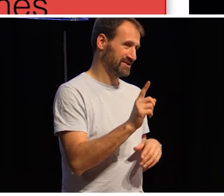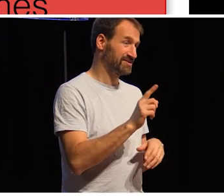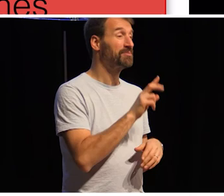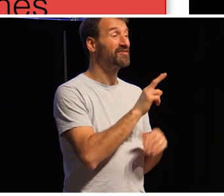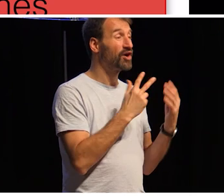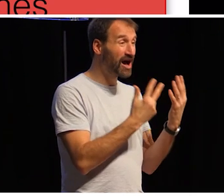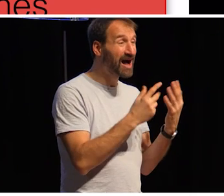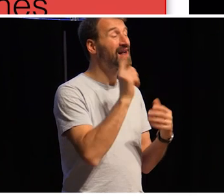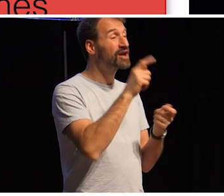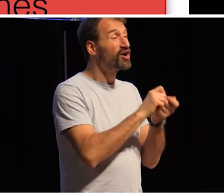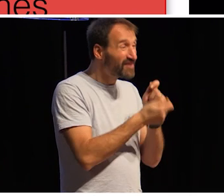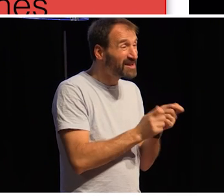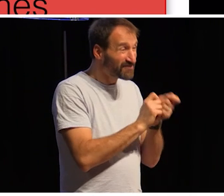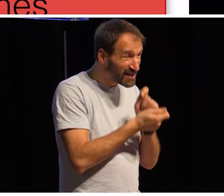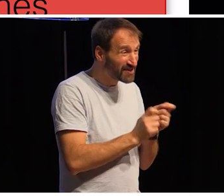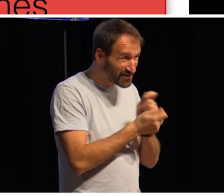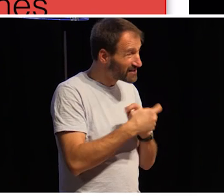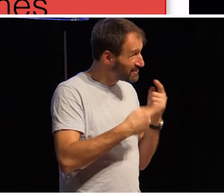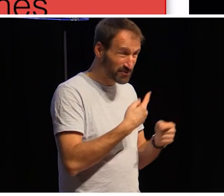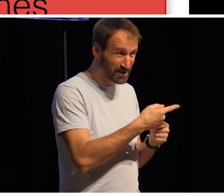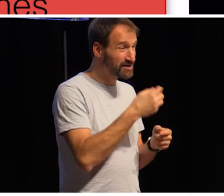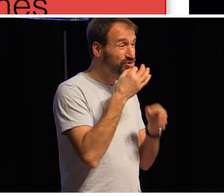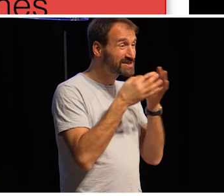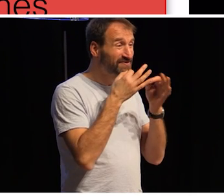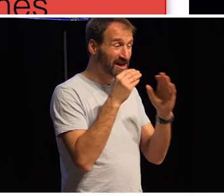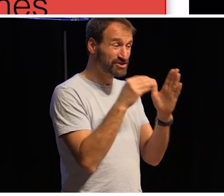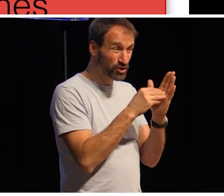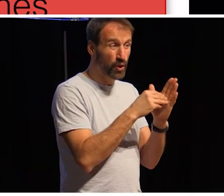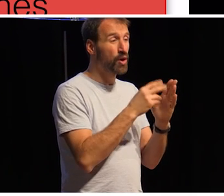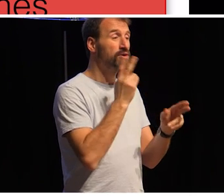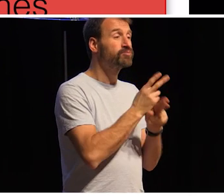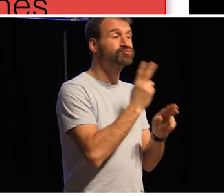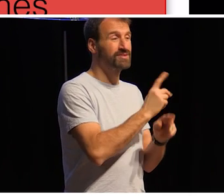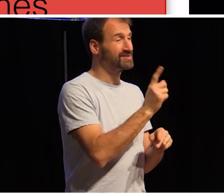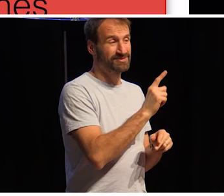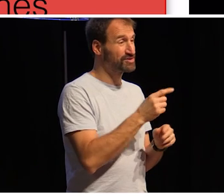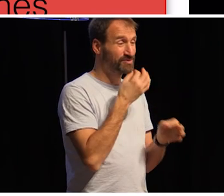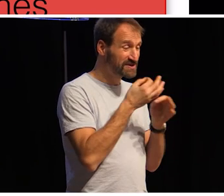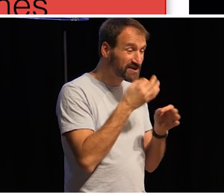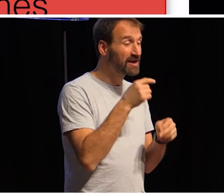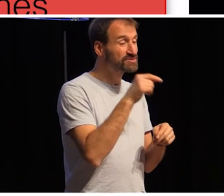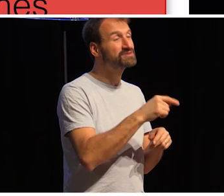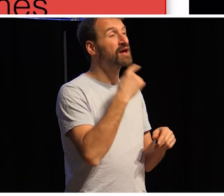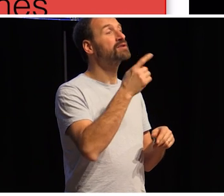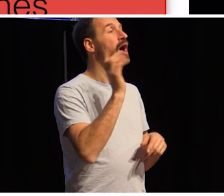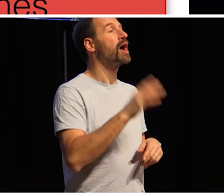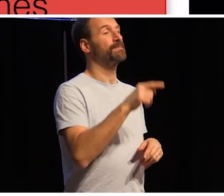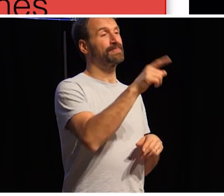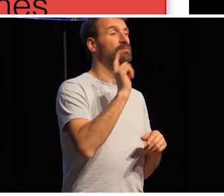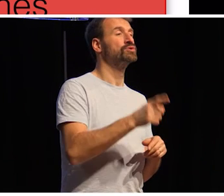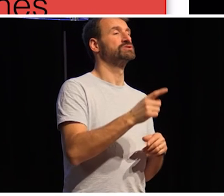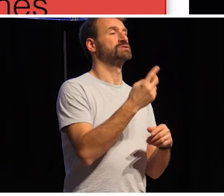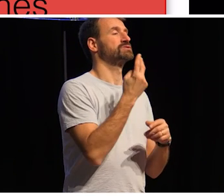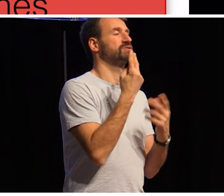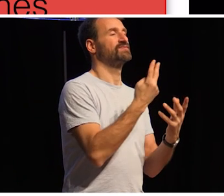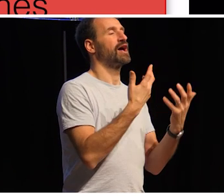part of the ECMAScript specification. The specification doesn't say, oh, you must have two compilers. And in fact, the little engines on